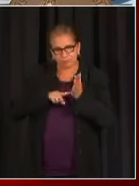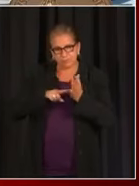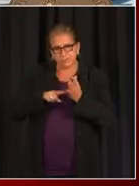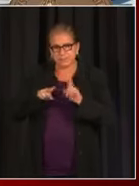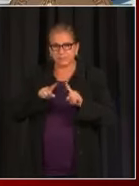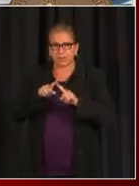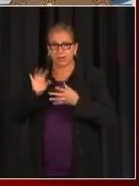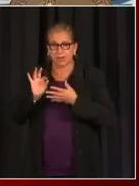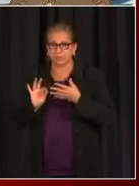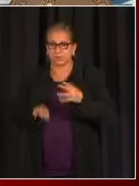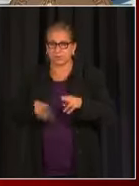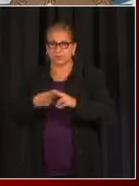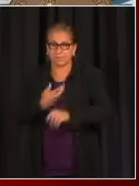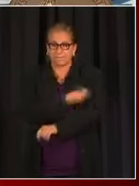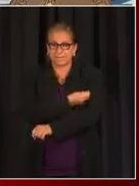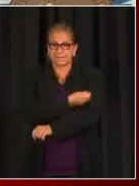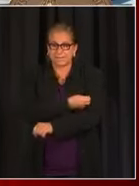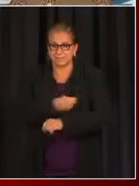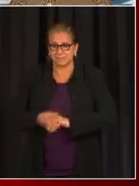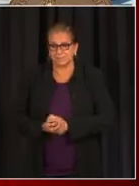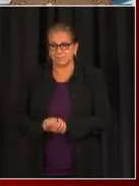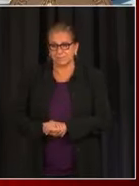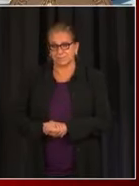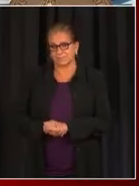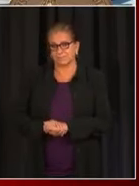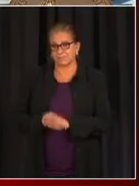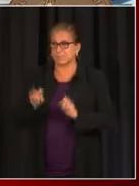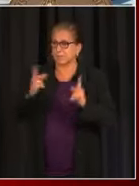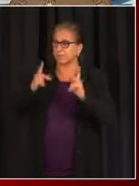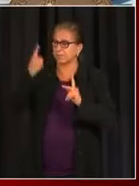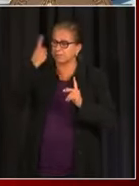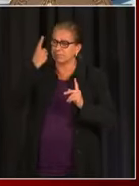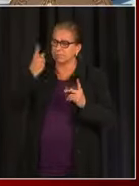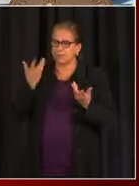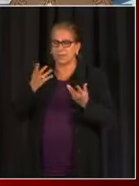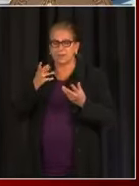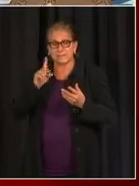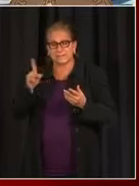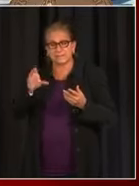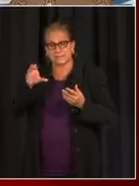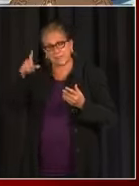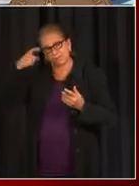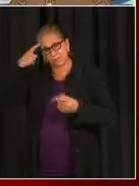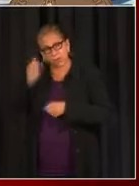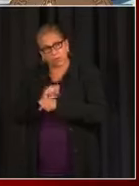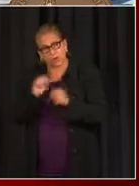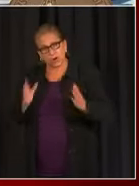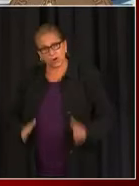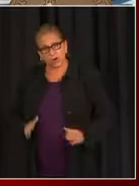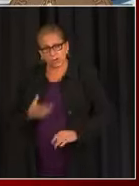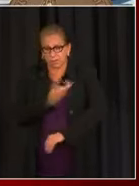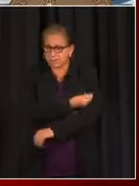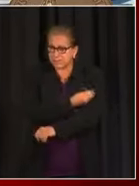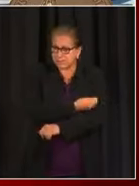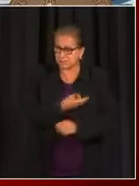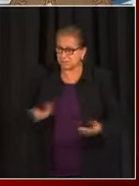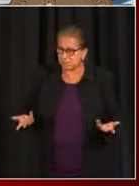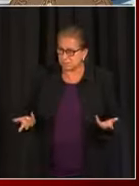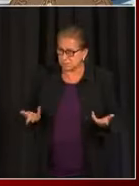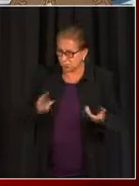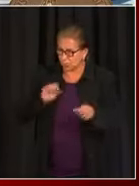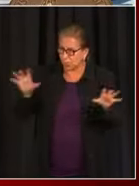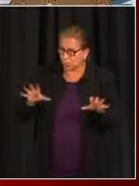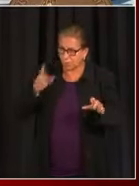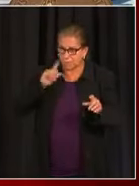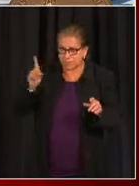to vaccination. But I will be working with our labor partners to create a program for DC